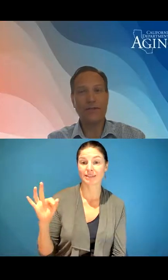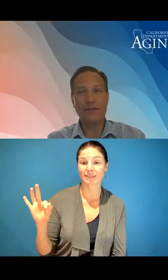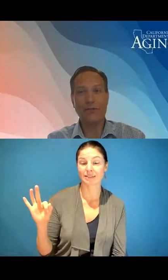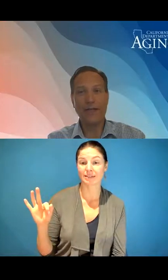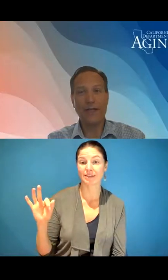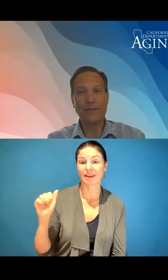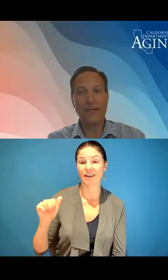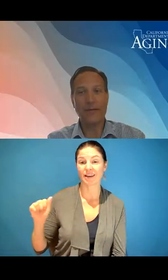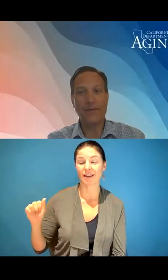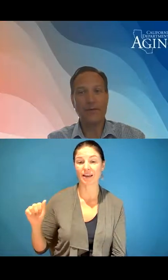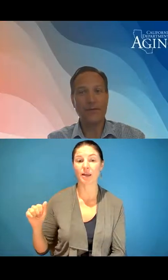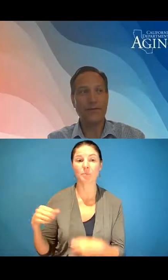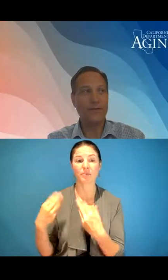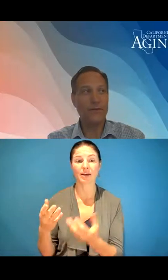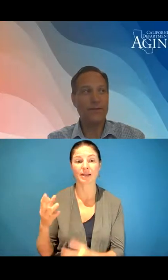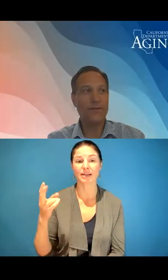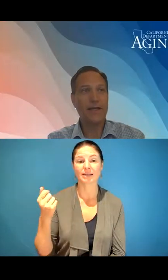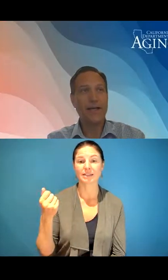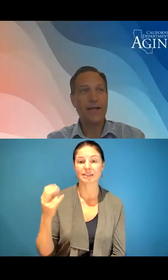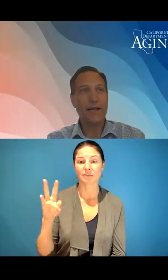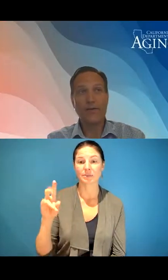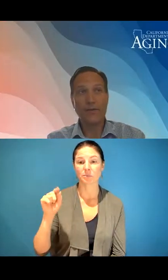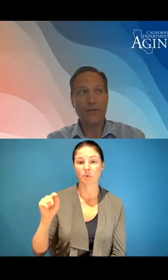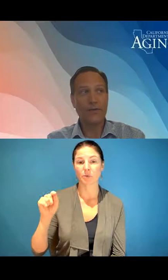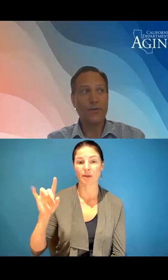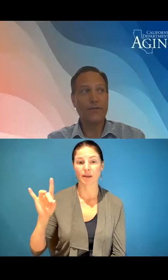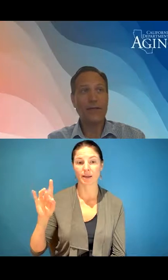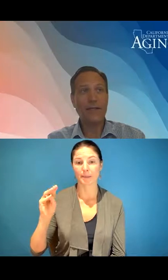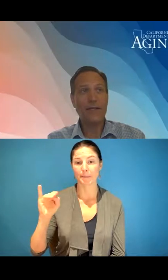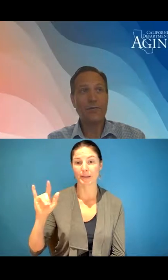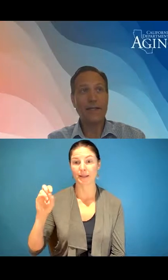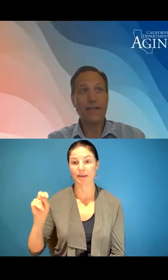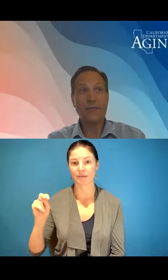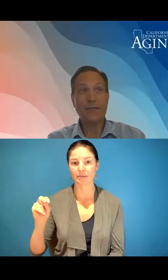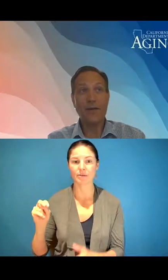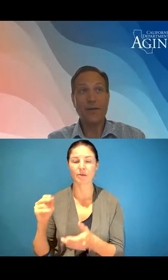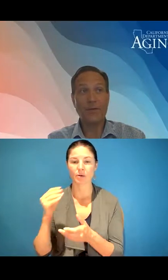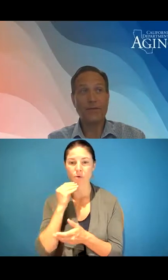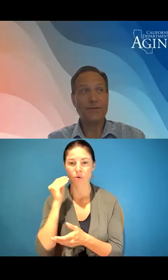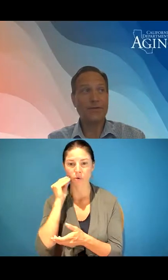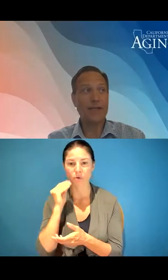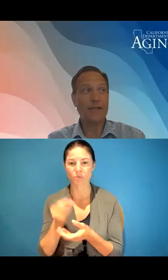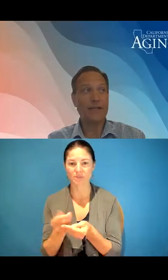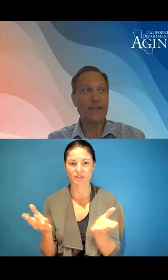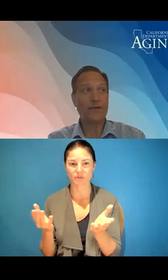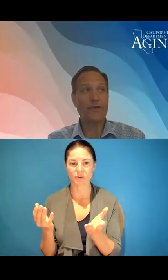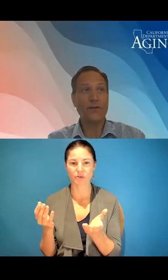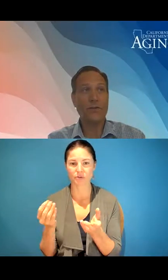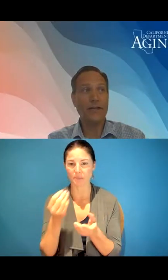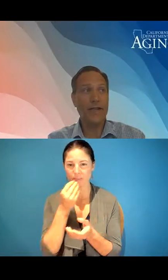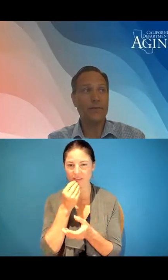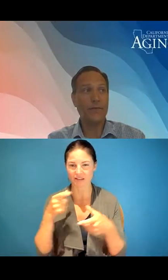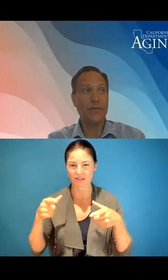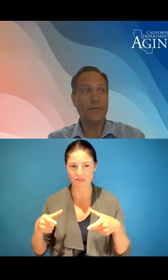delivered 17.8 home-delivered meals. Over the course of 2020, we increased by 36%,